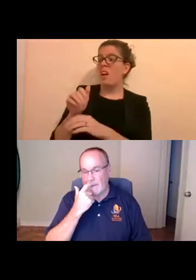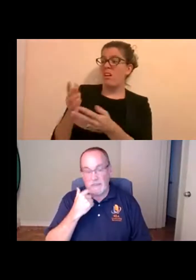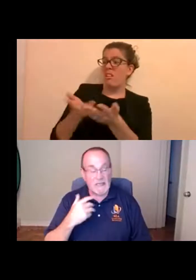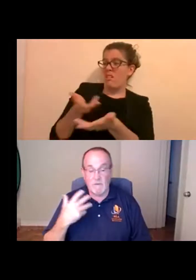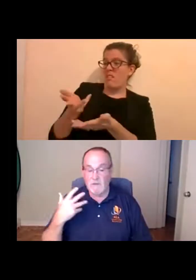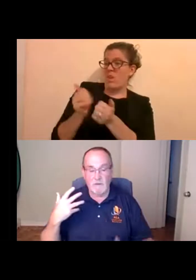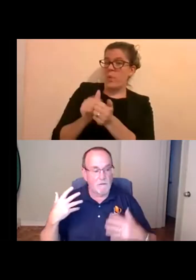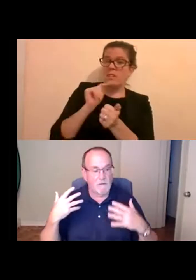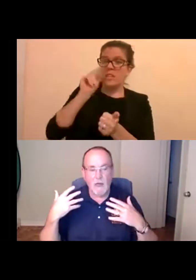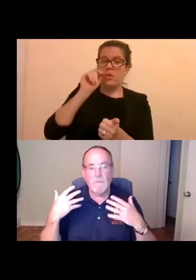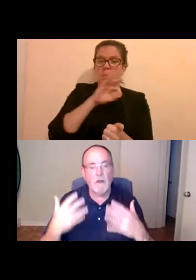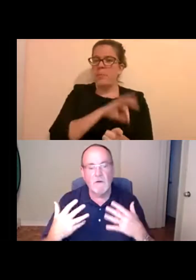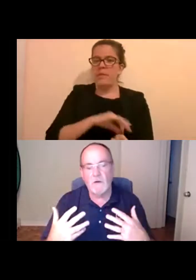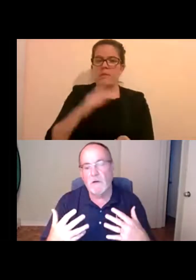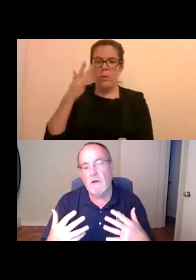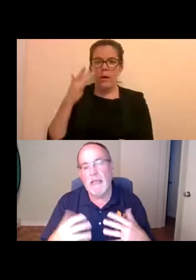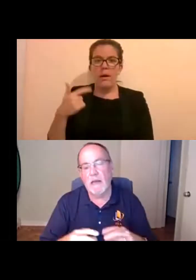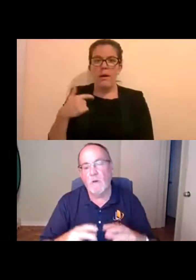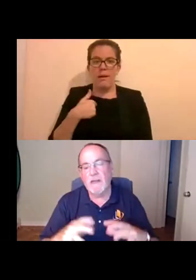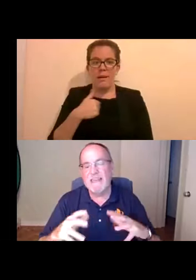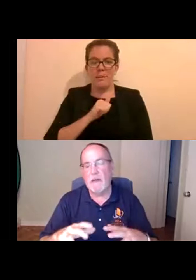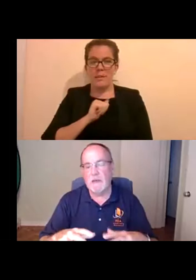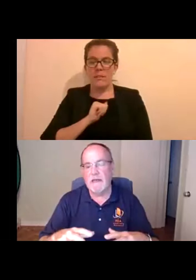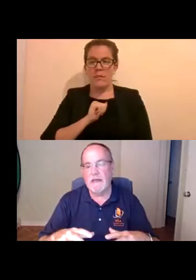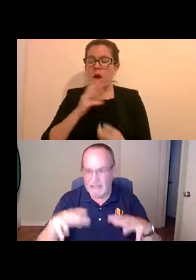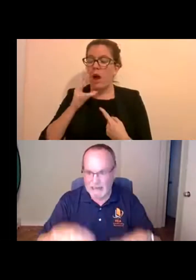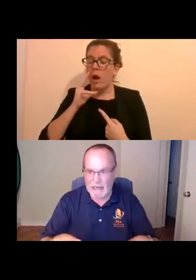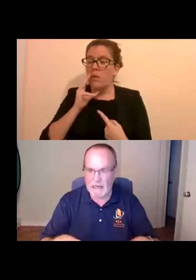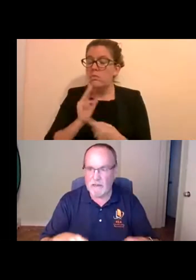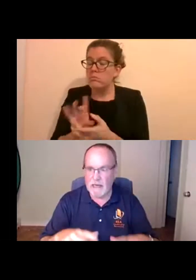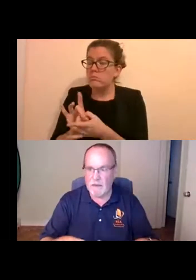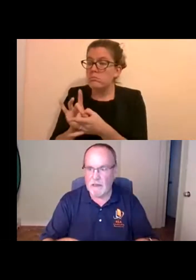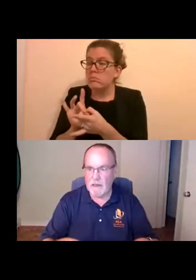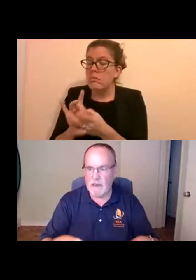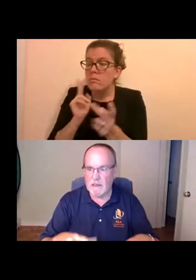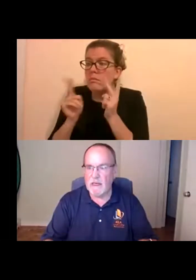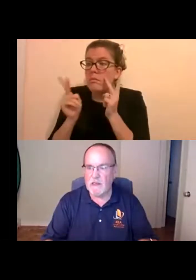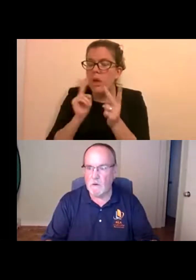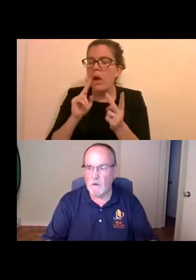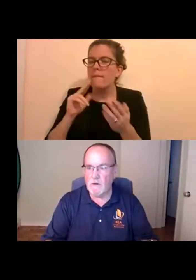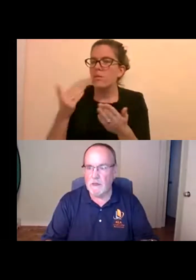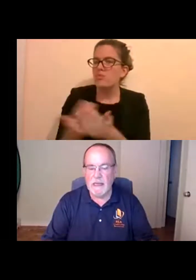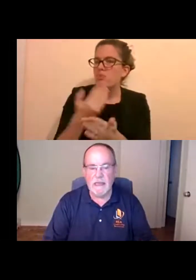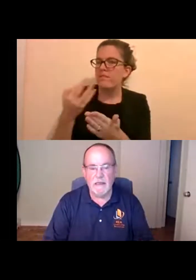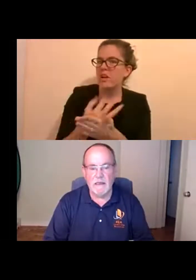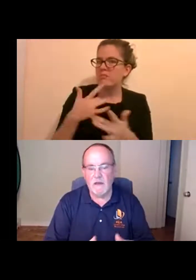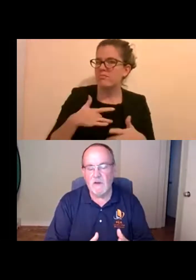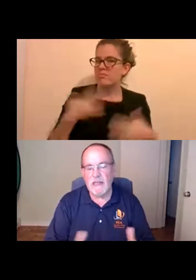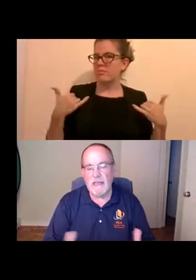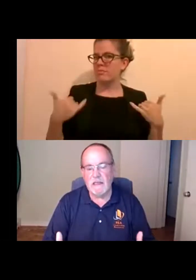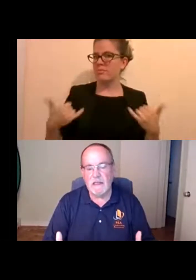is I just have this up close look at what's happening today, what's happening in today's world,